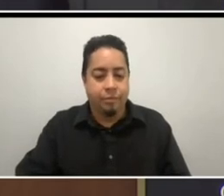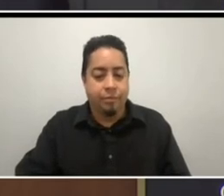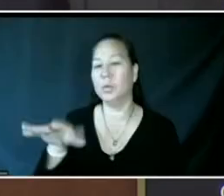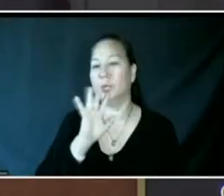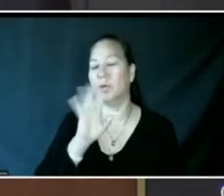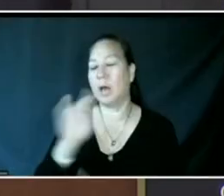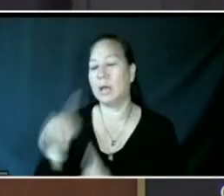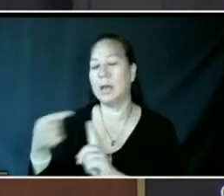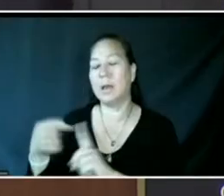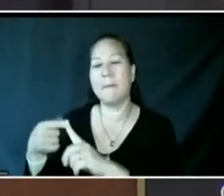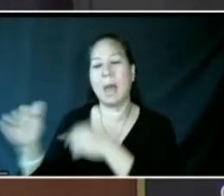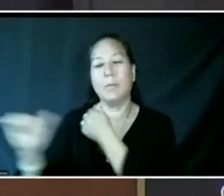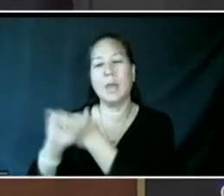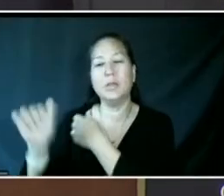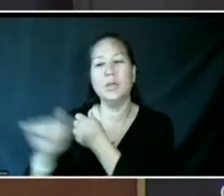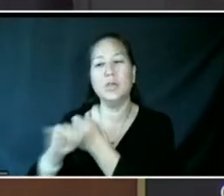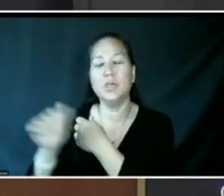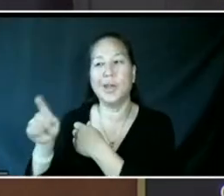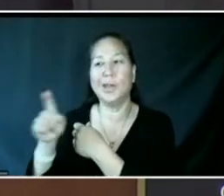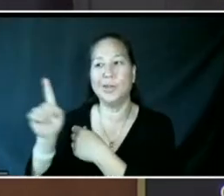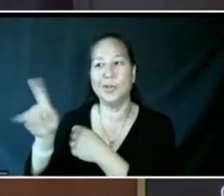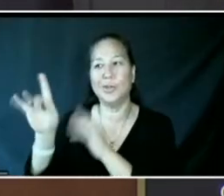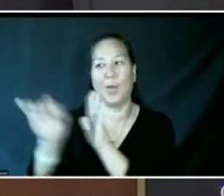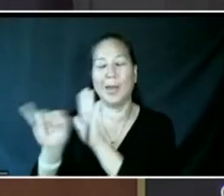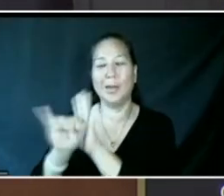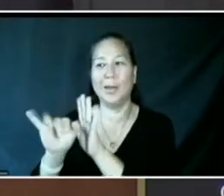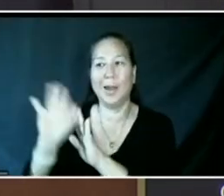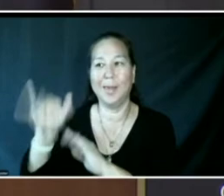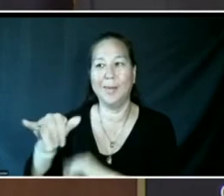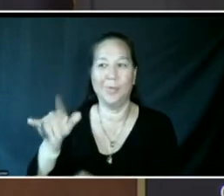of fraud. Let's listen to that part of the clip.